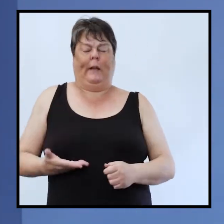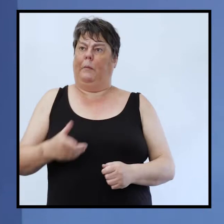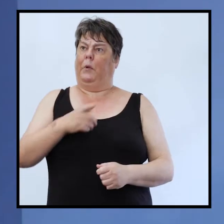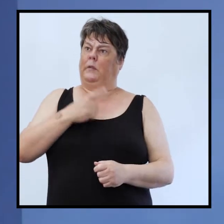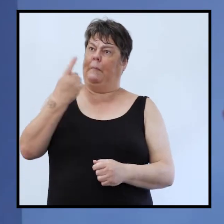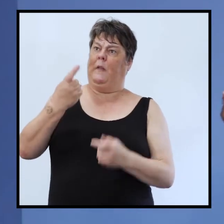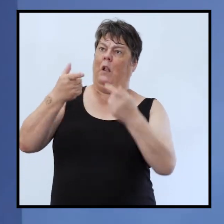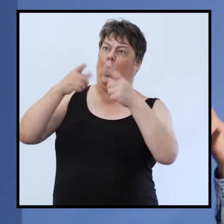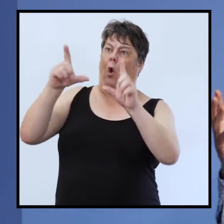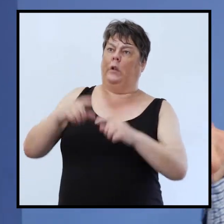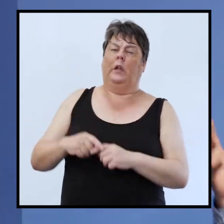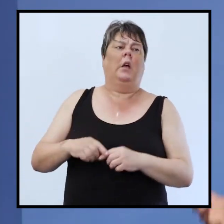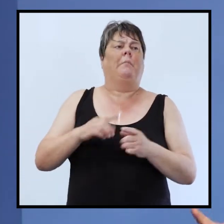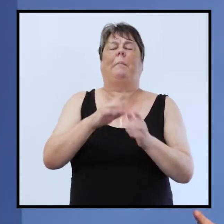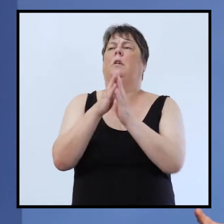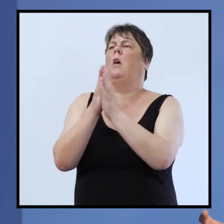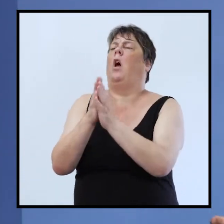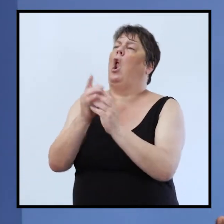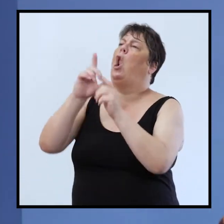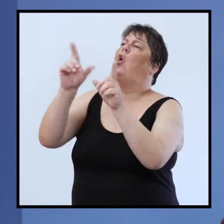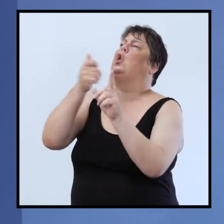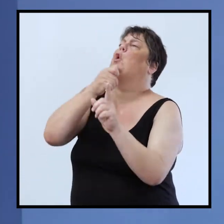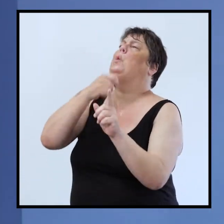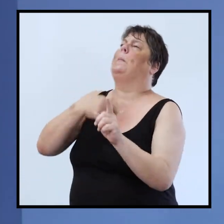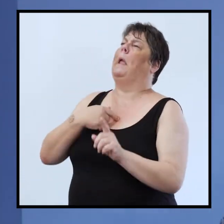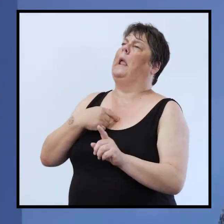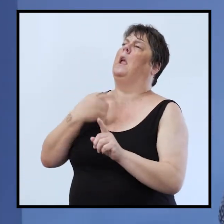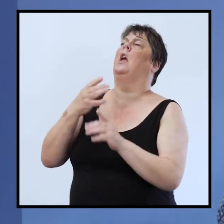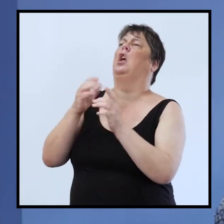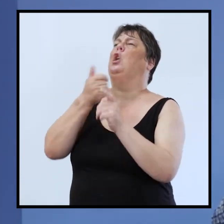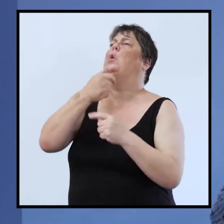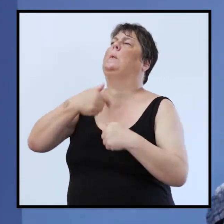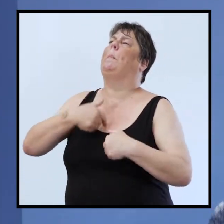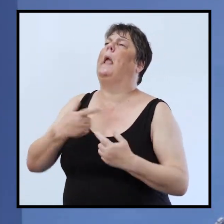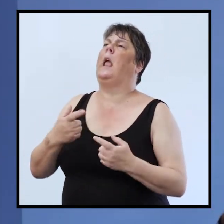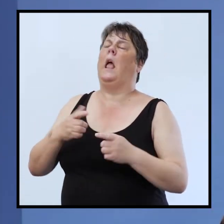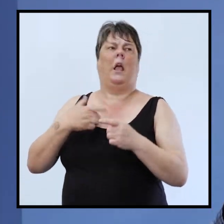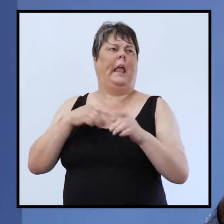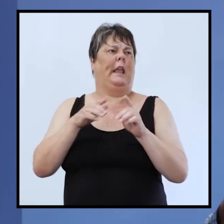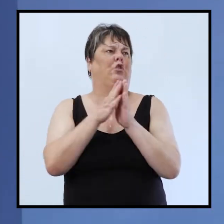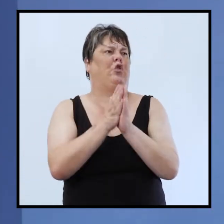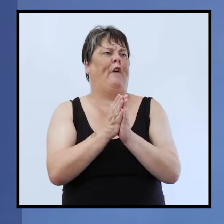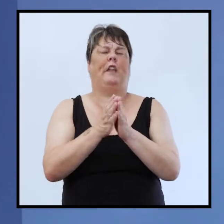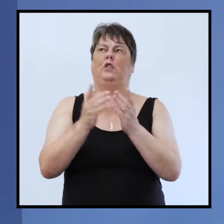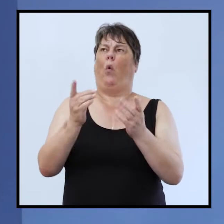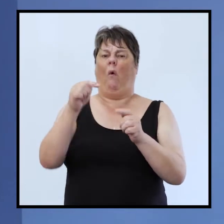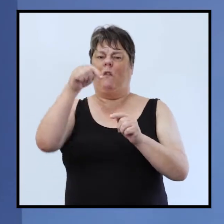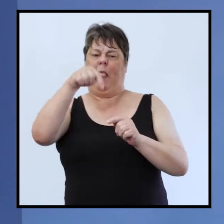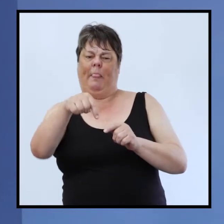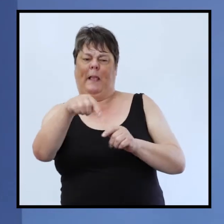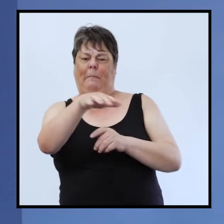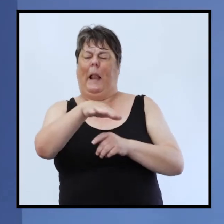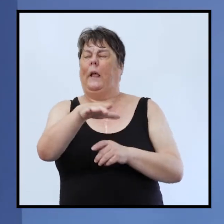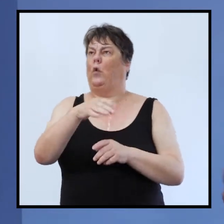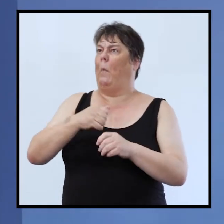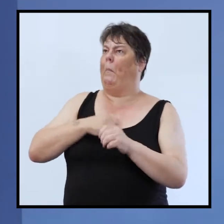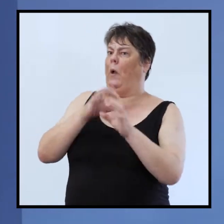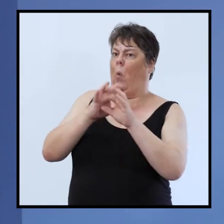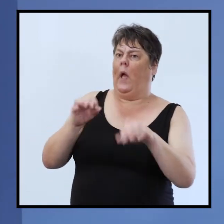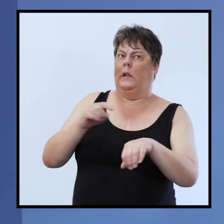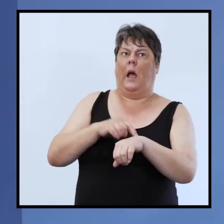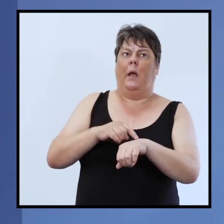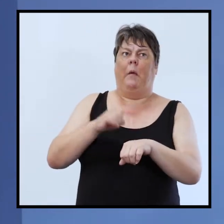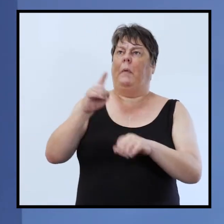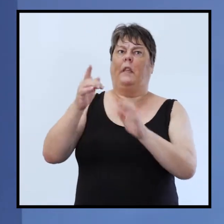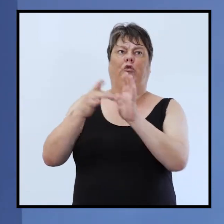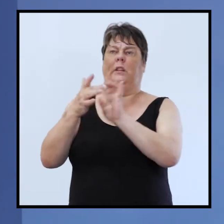have ever said lord use me use me use me maybe you're thinking use me in a service or use me in a context or in my quiet time and then he breaks